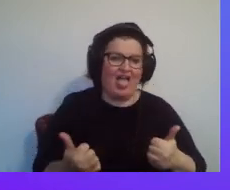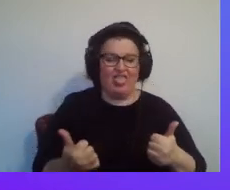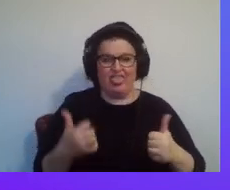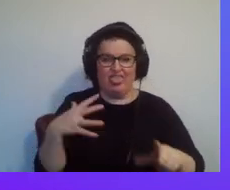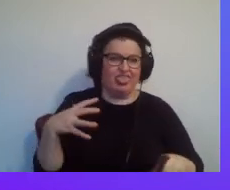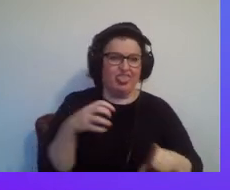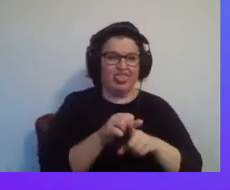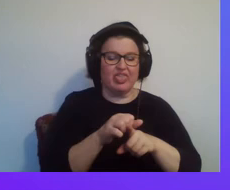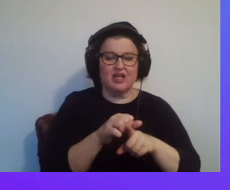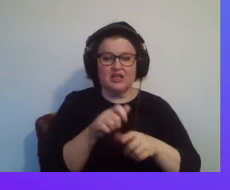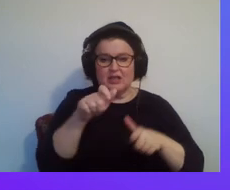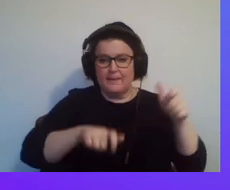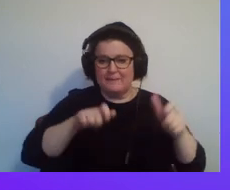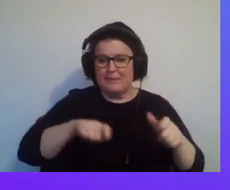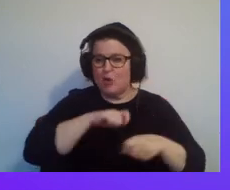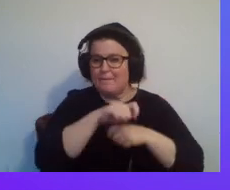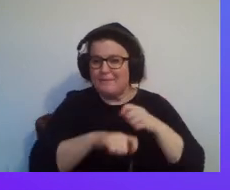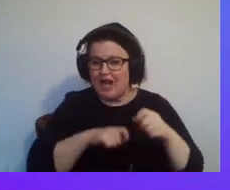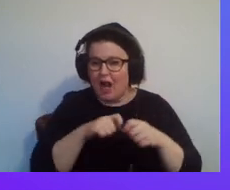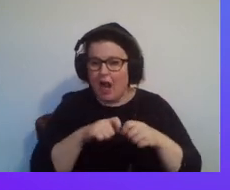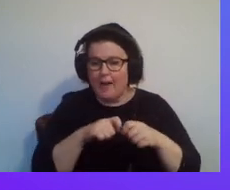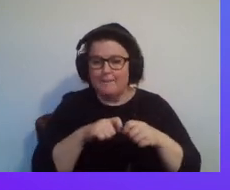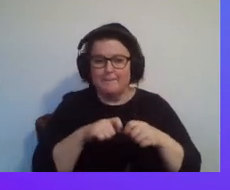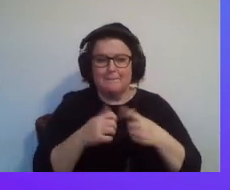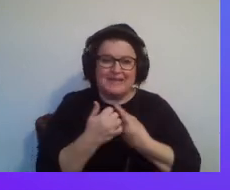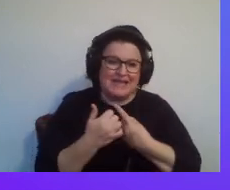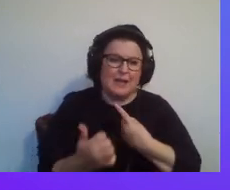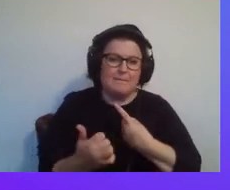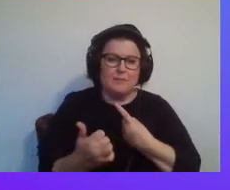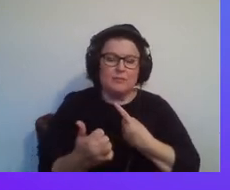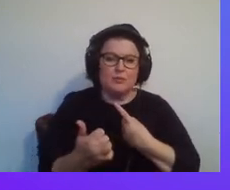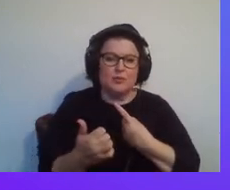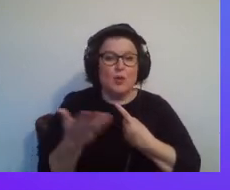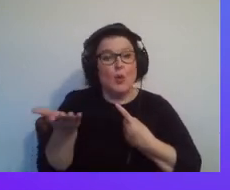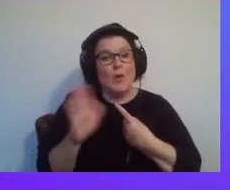leading to, you know, kind of the disproportionate impacts are caused by structural